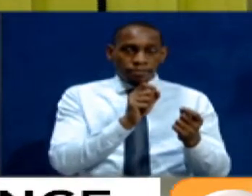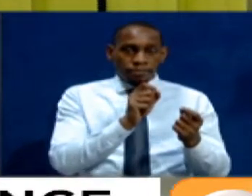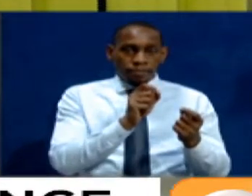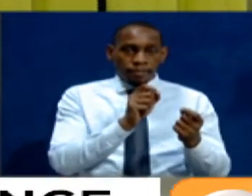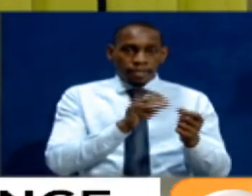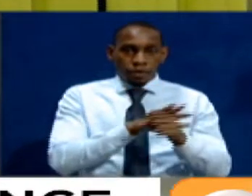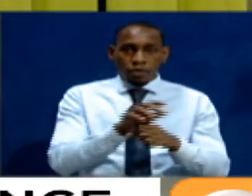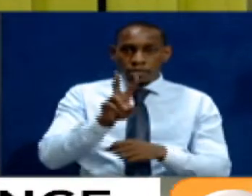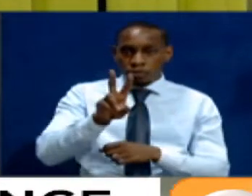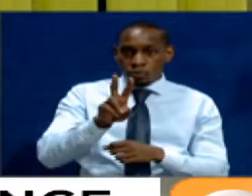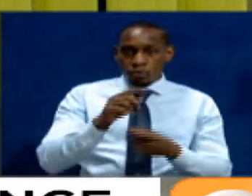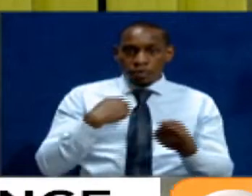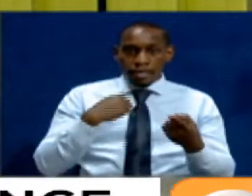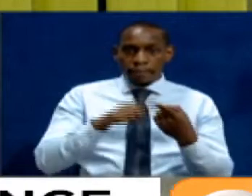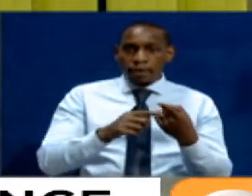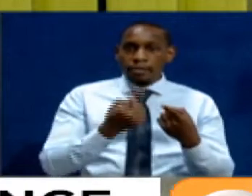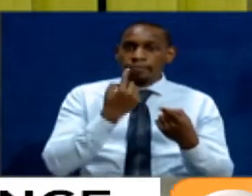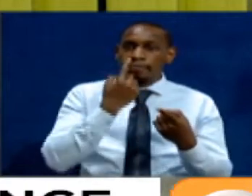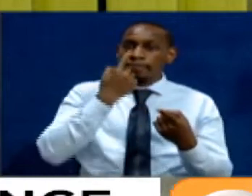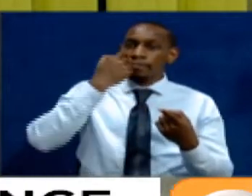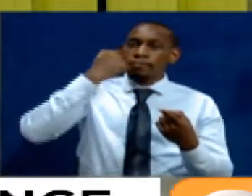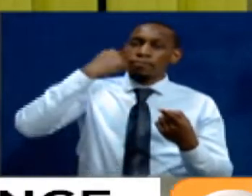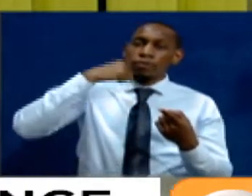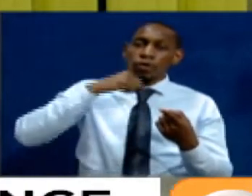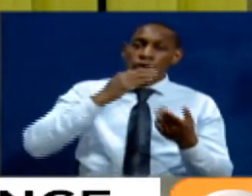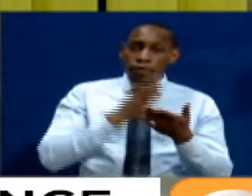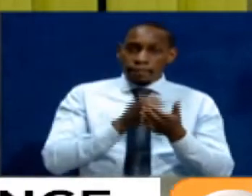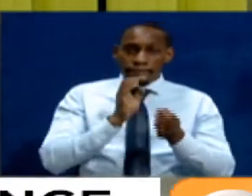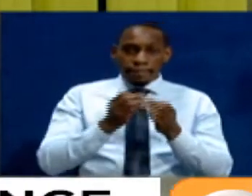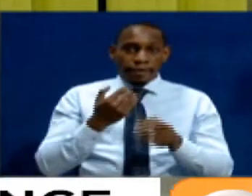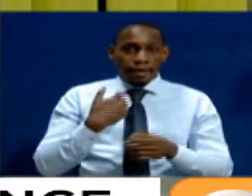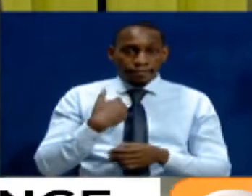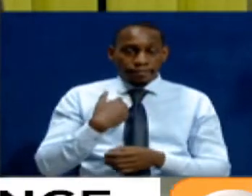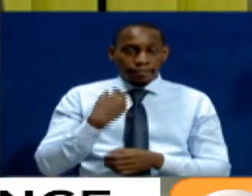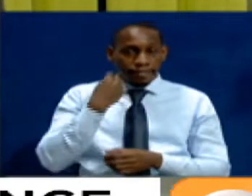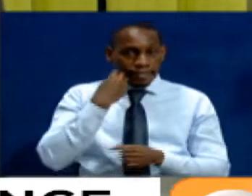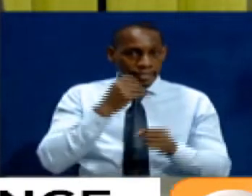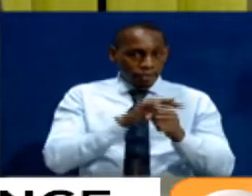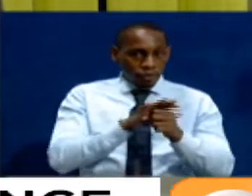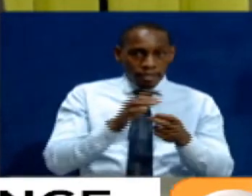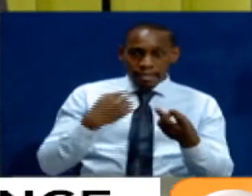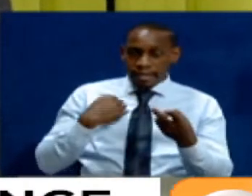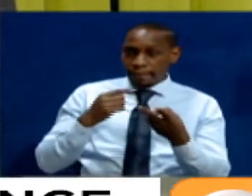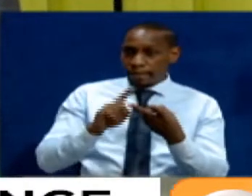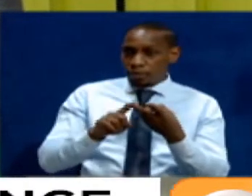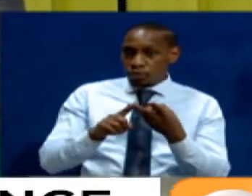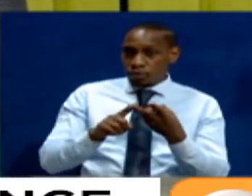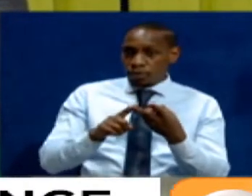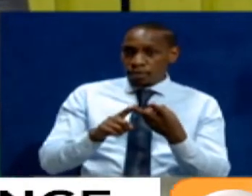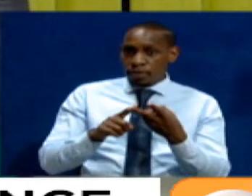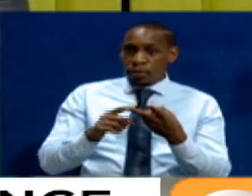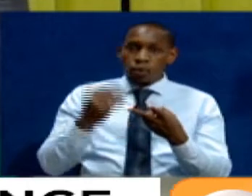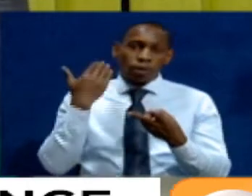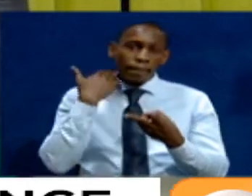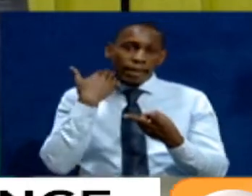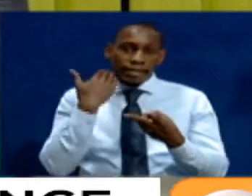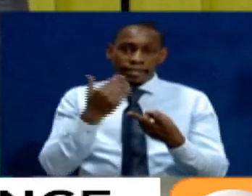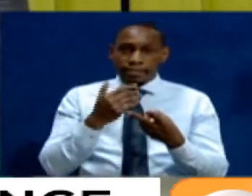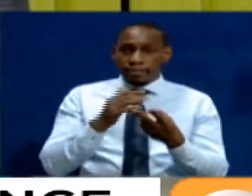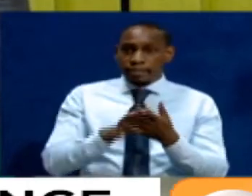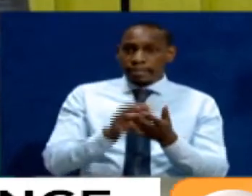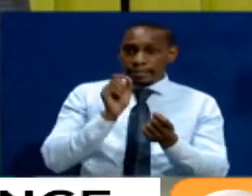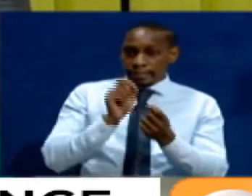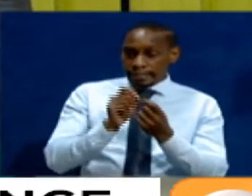two types. One, you can check with a swab to see whether you have ongoing active disease, or you could check for in the blood whether you